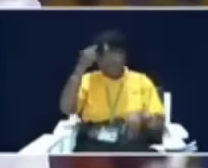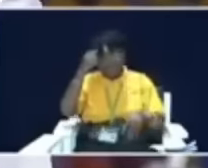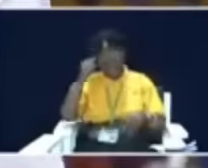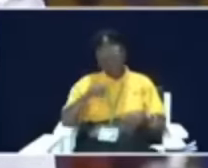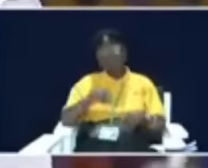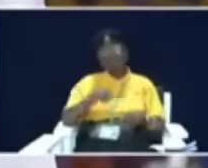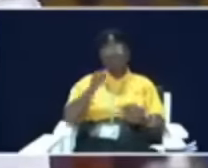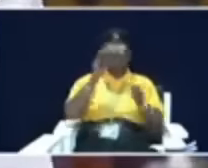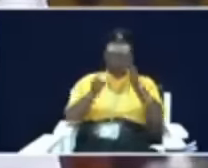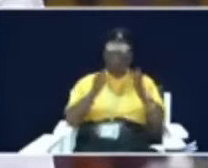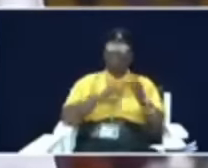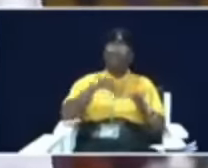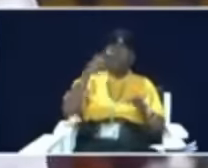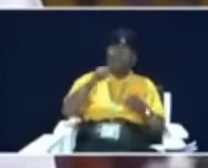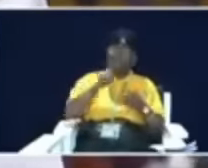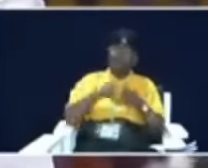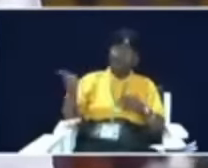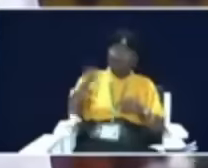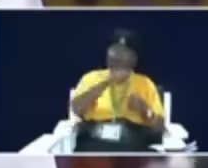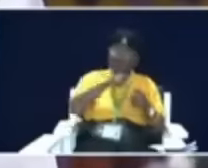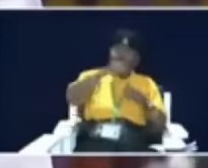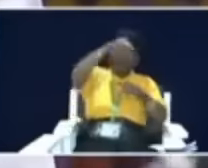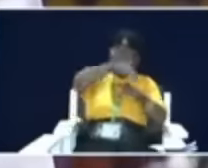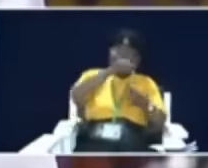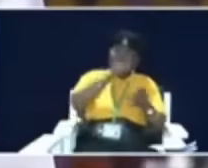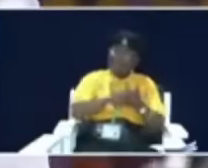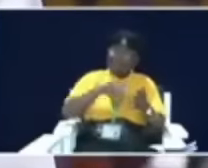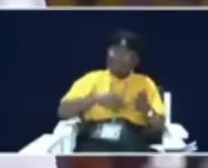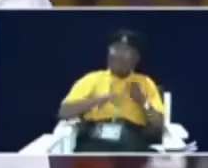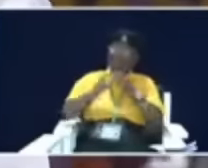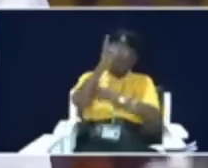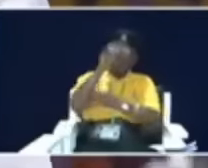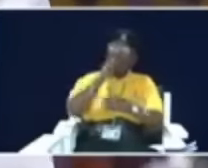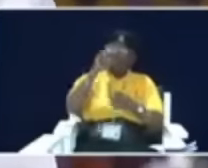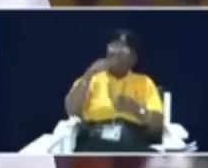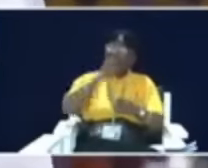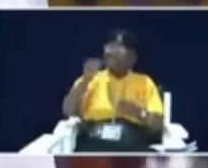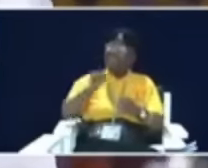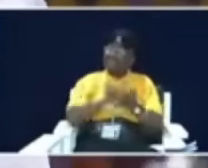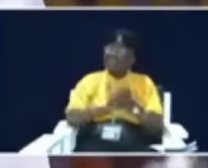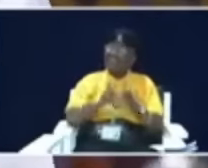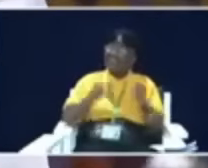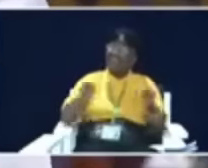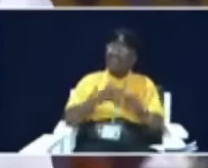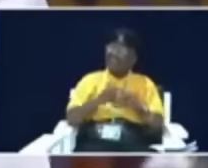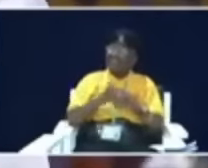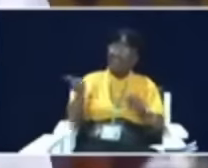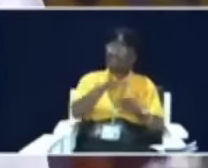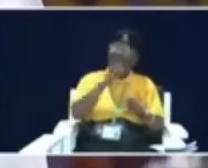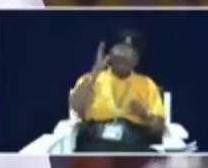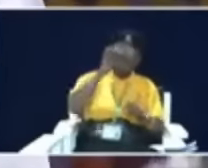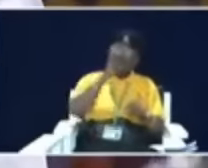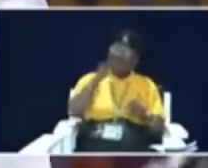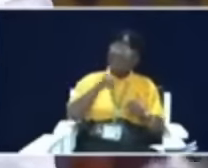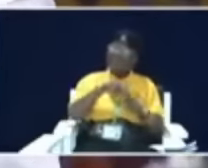If I say to you tonight that my God is saying that very soon you will be among the